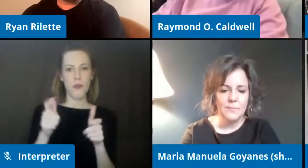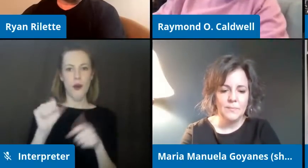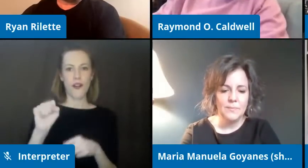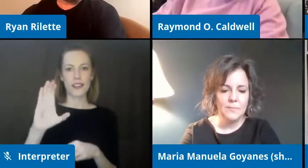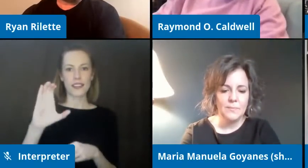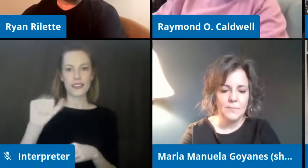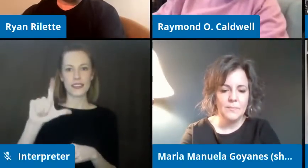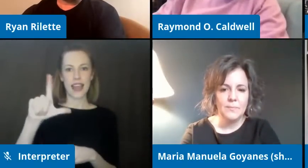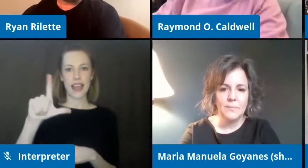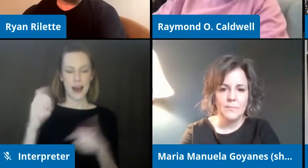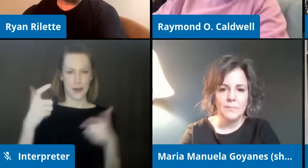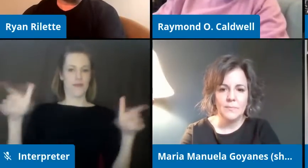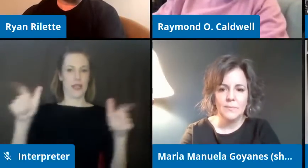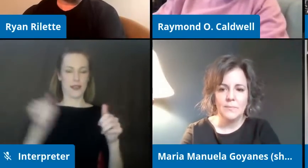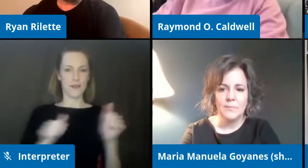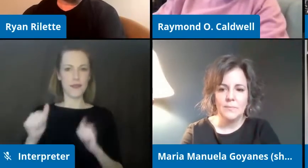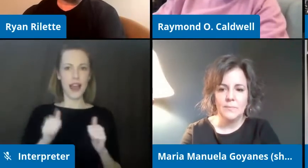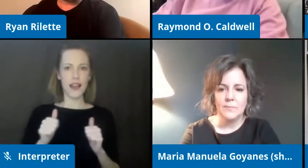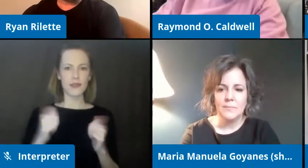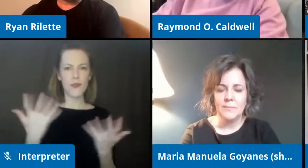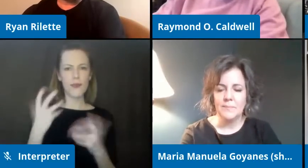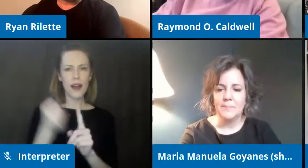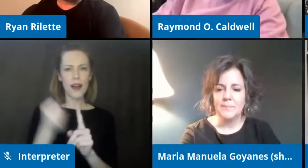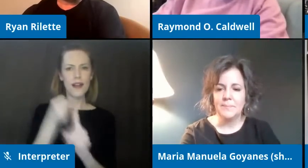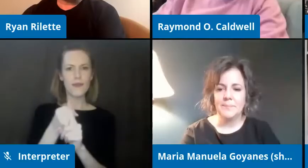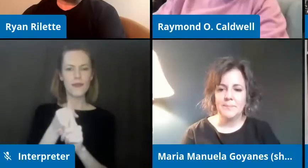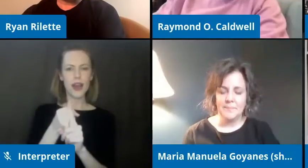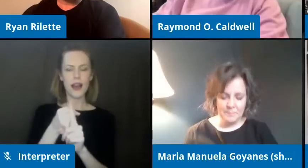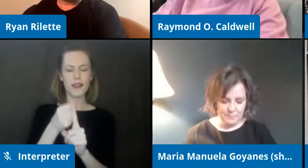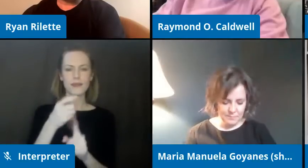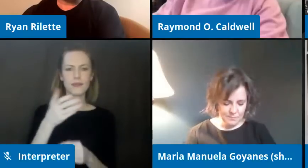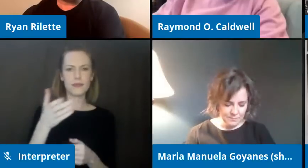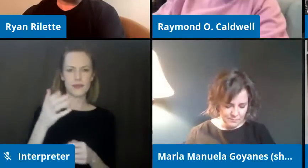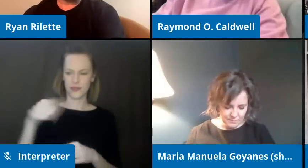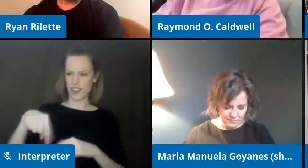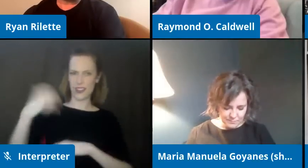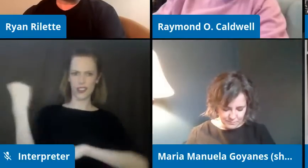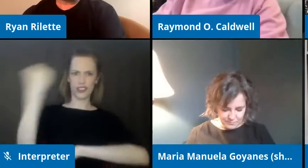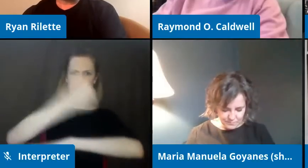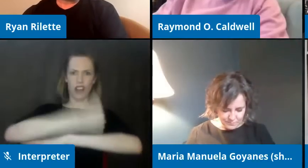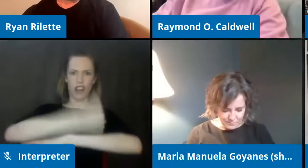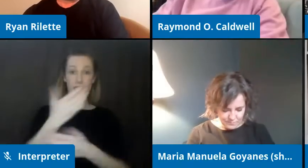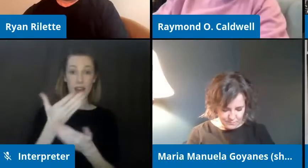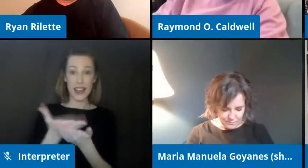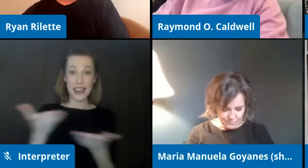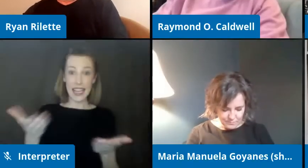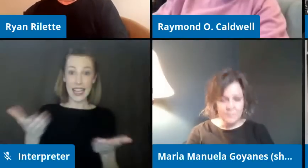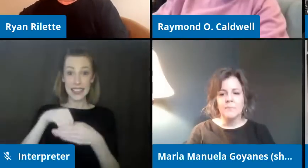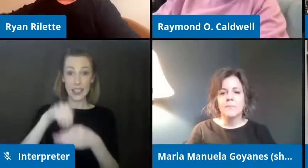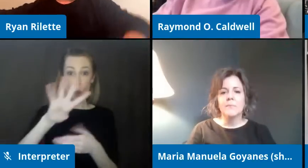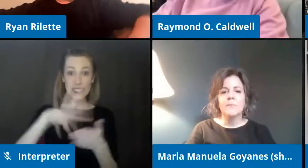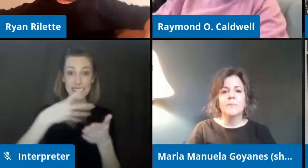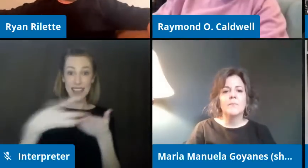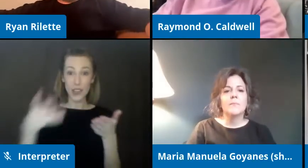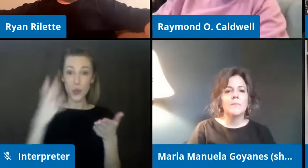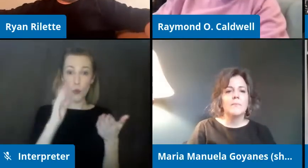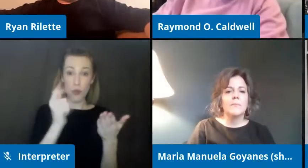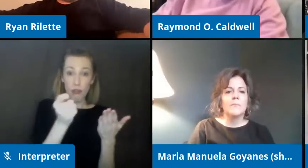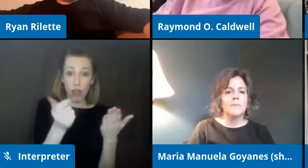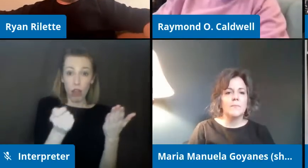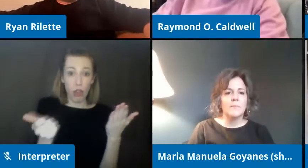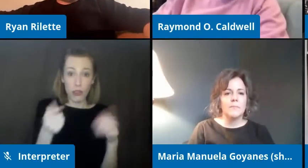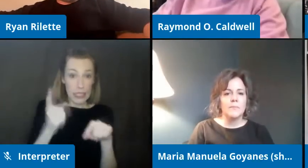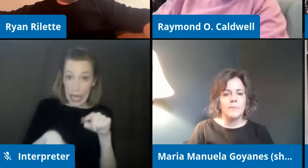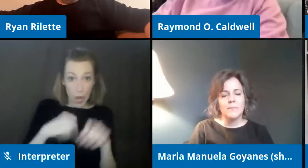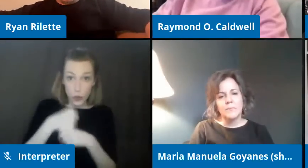the shutdown? Are things going to fall out of your schedule because you can't now produce them? Yeah, so we're an